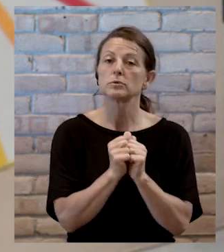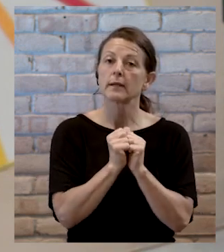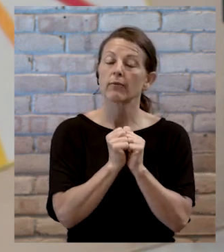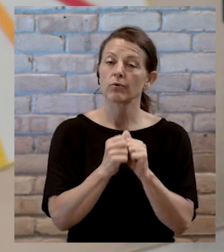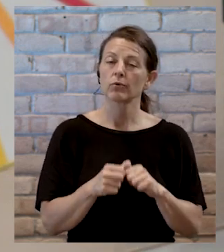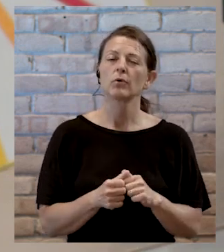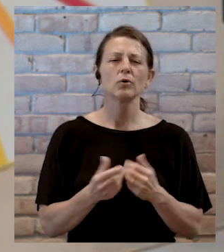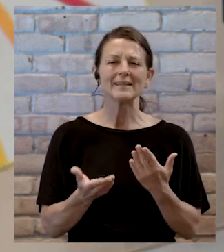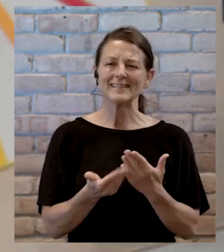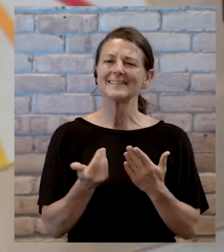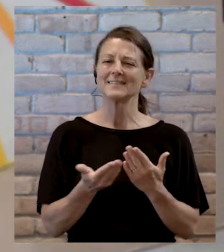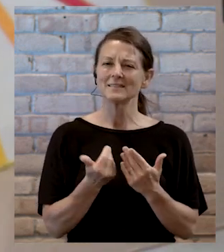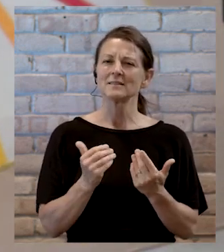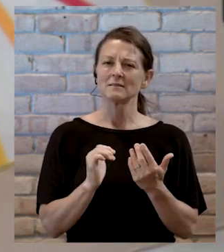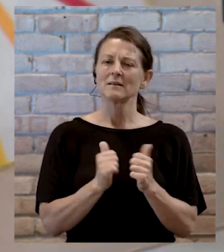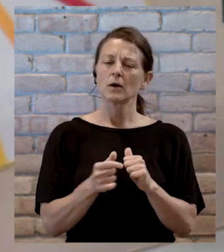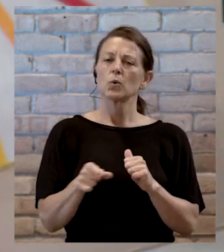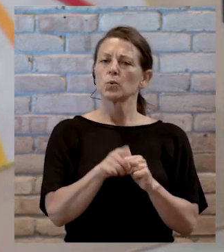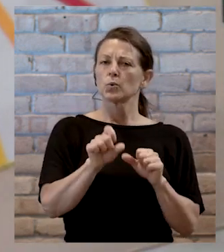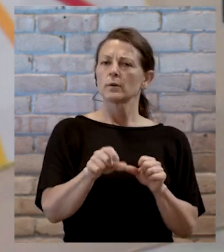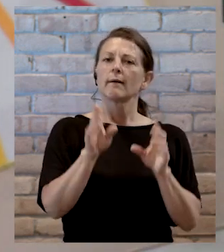An easy way to listen